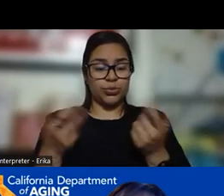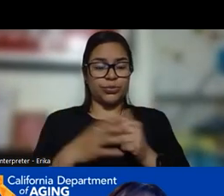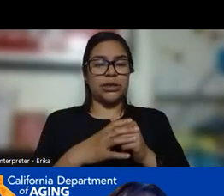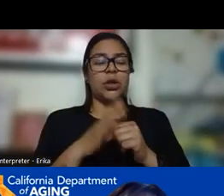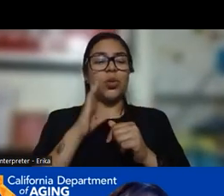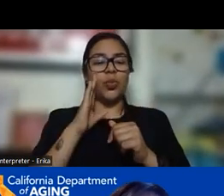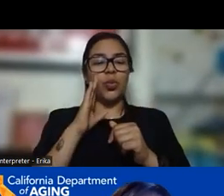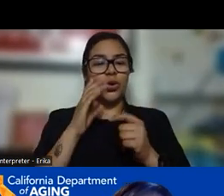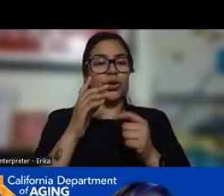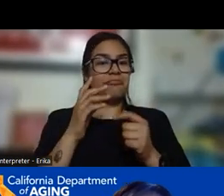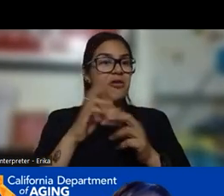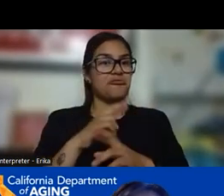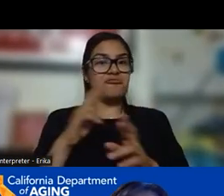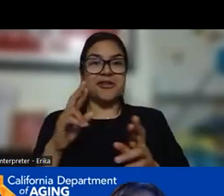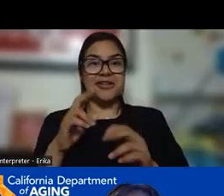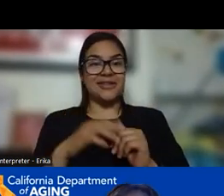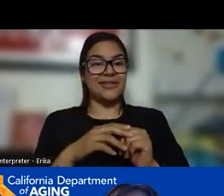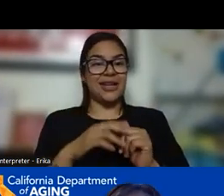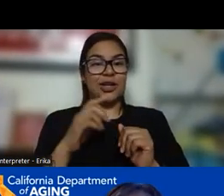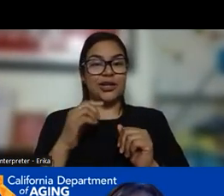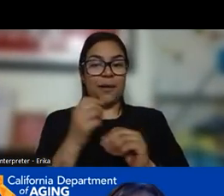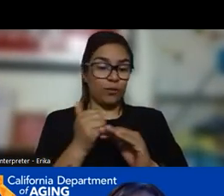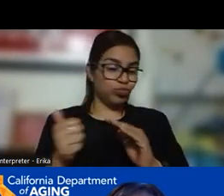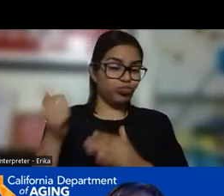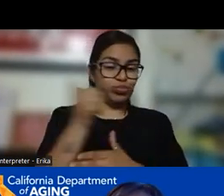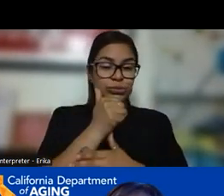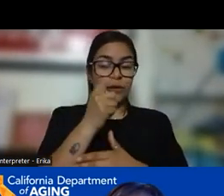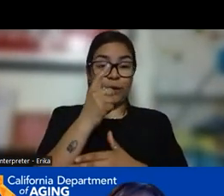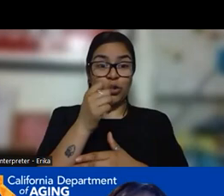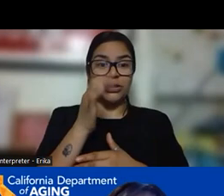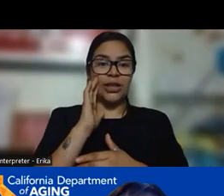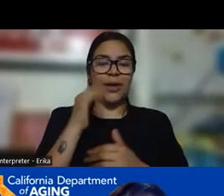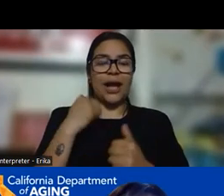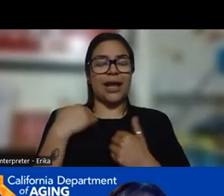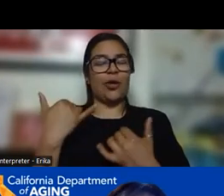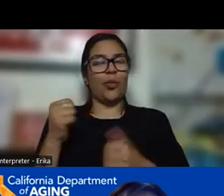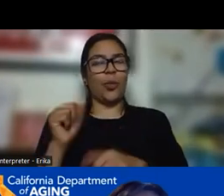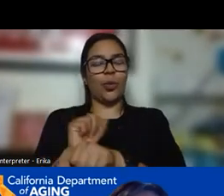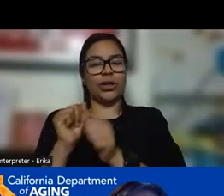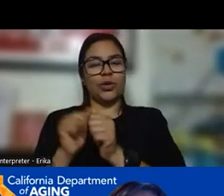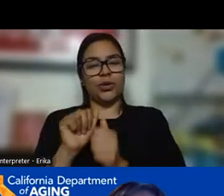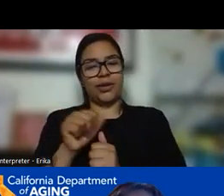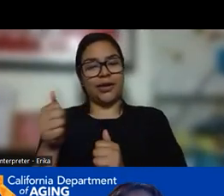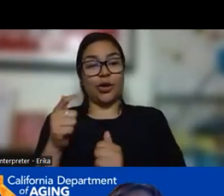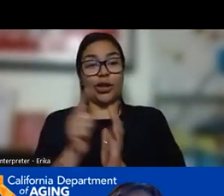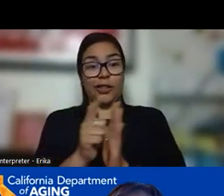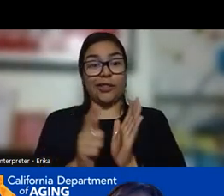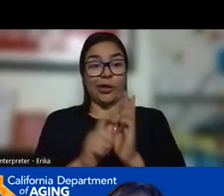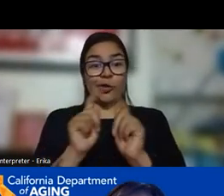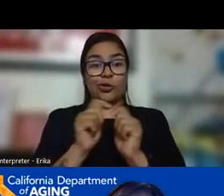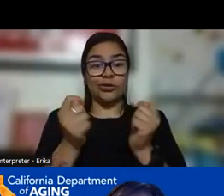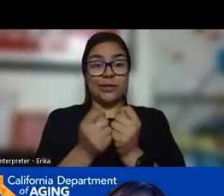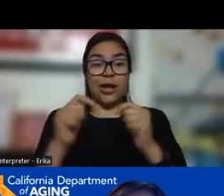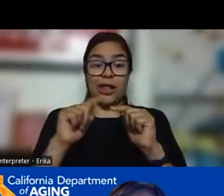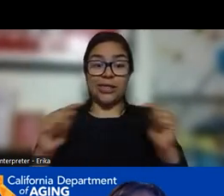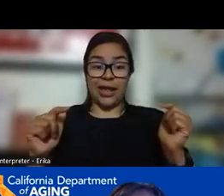and center and prioritize this. I am also working with my counterpart from our legal team on a language